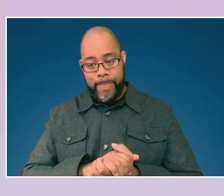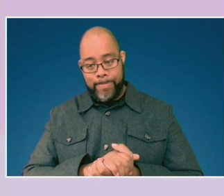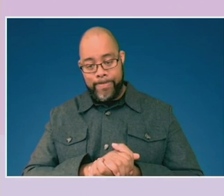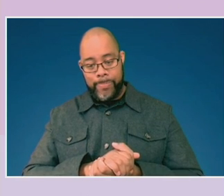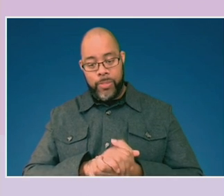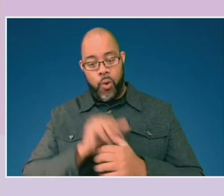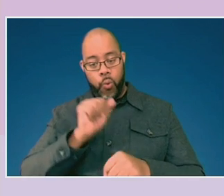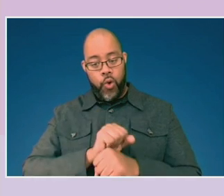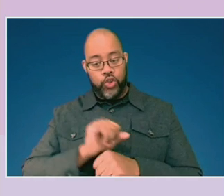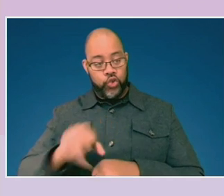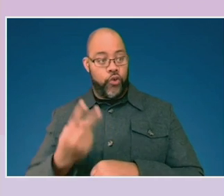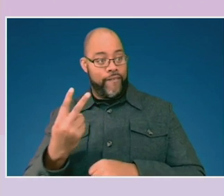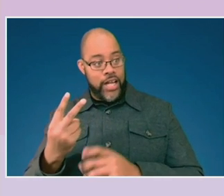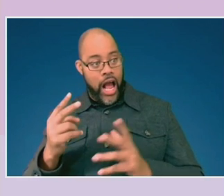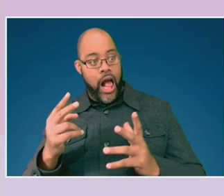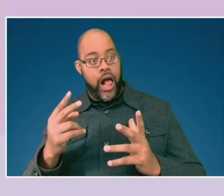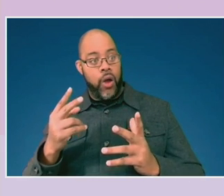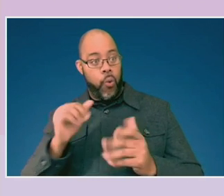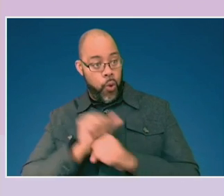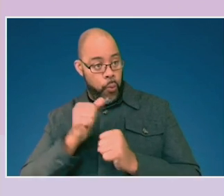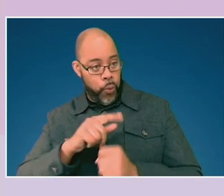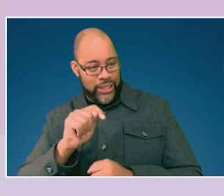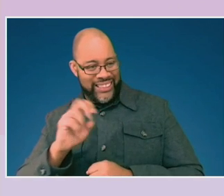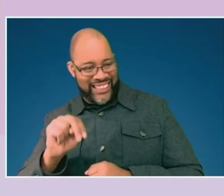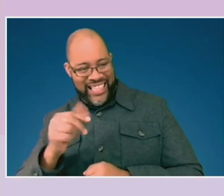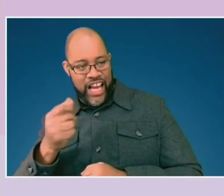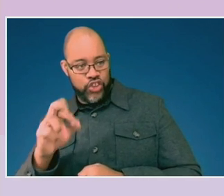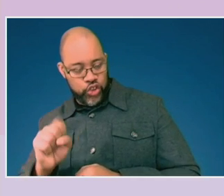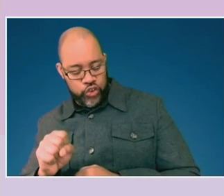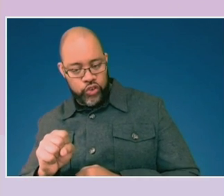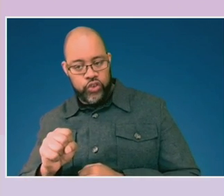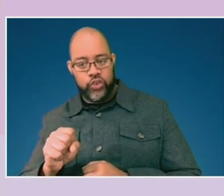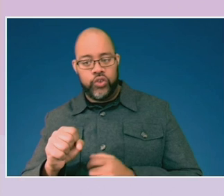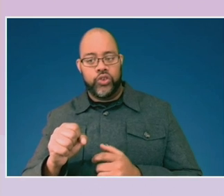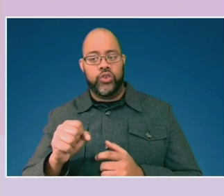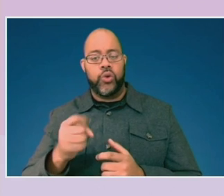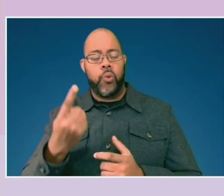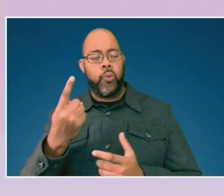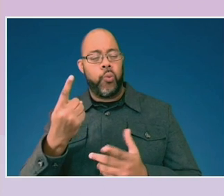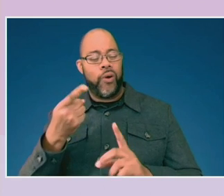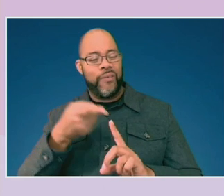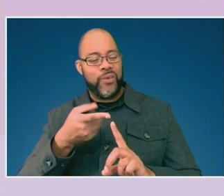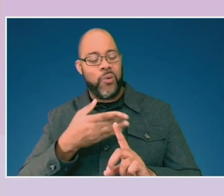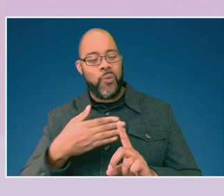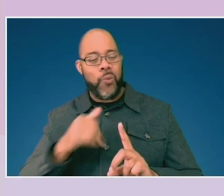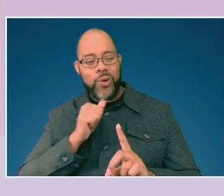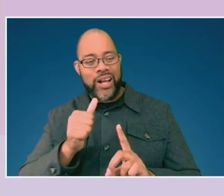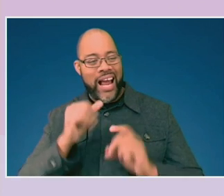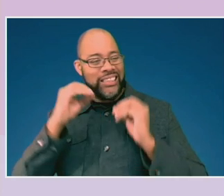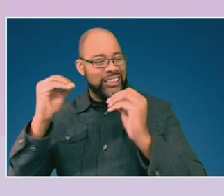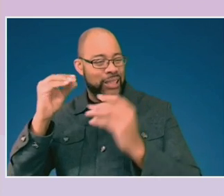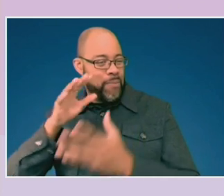a parent of teenagers. A couple things. One, we're not educating parents.